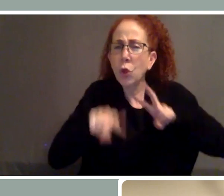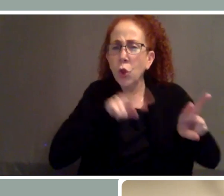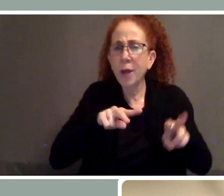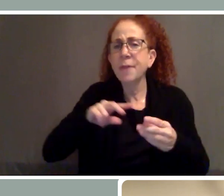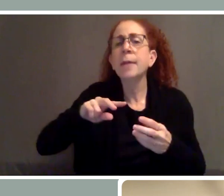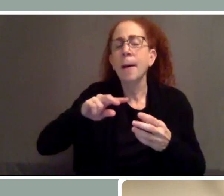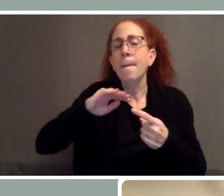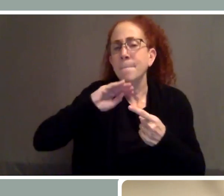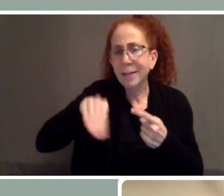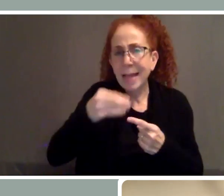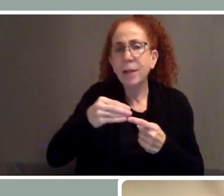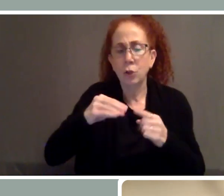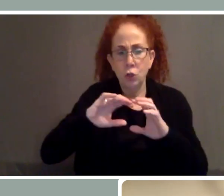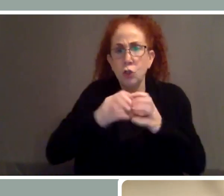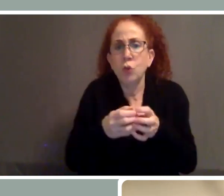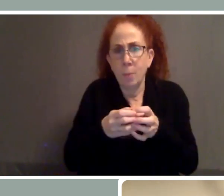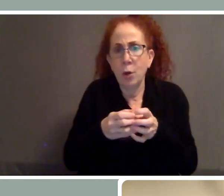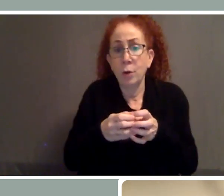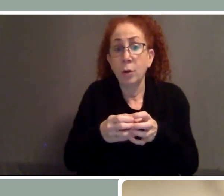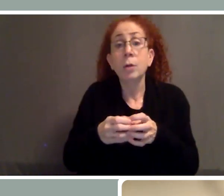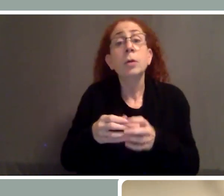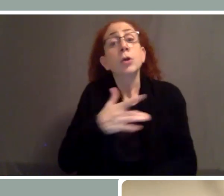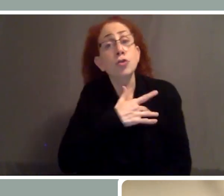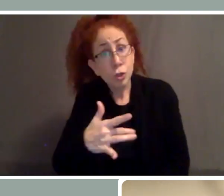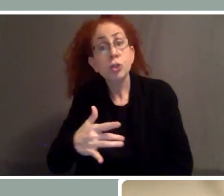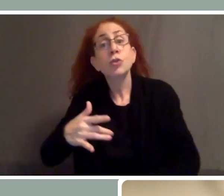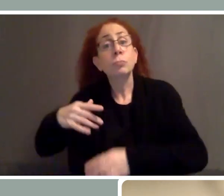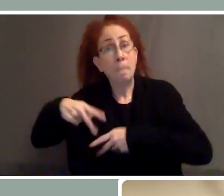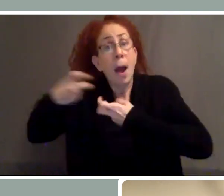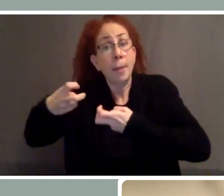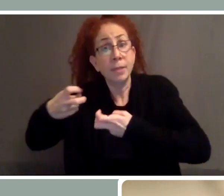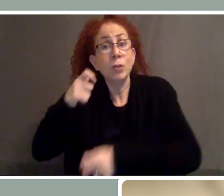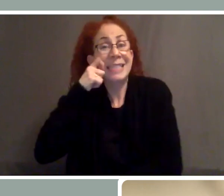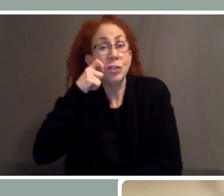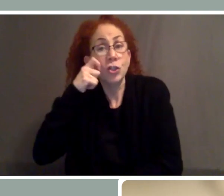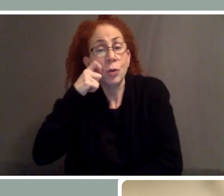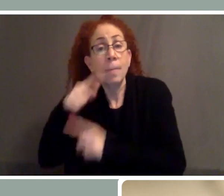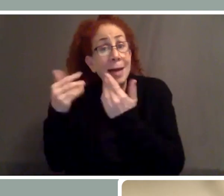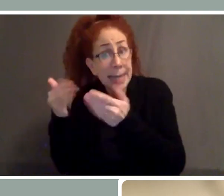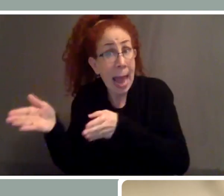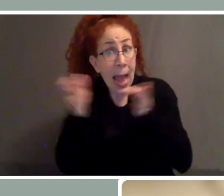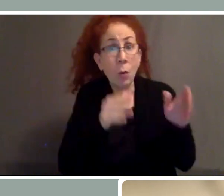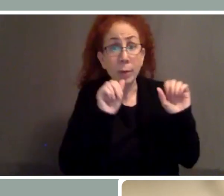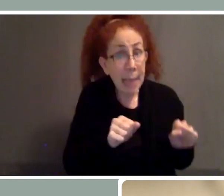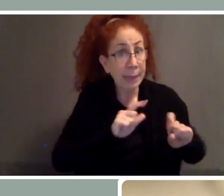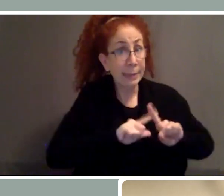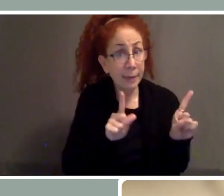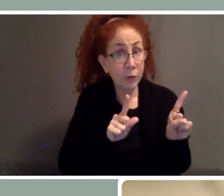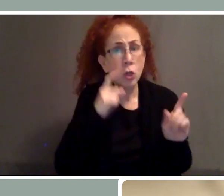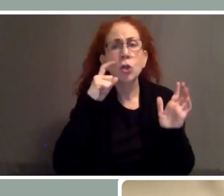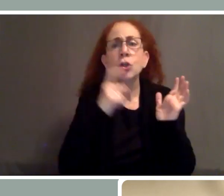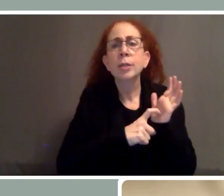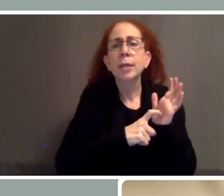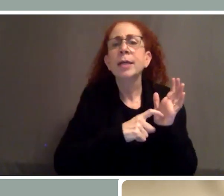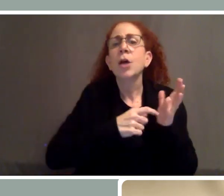of the tumor. So the traditional way is to get a biopsy and to get tissue, but we now have abilities to detect circulating